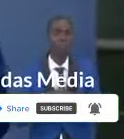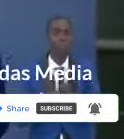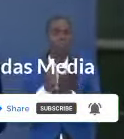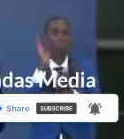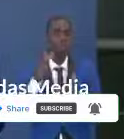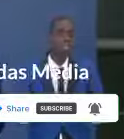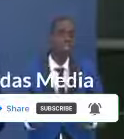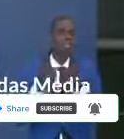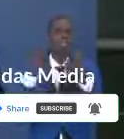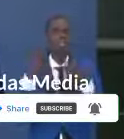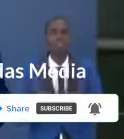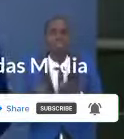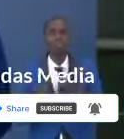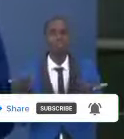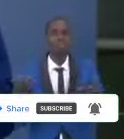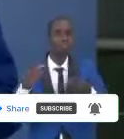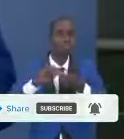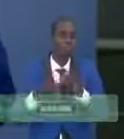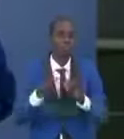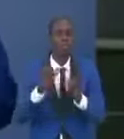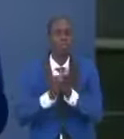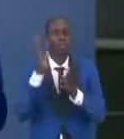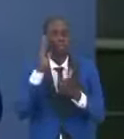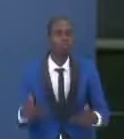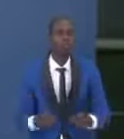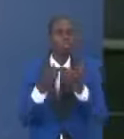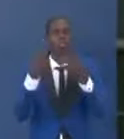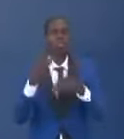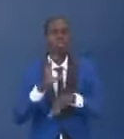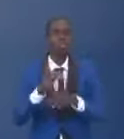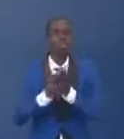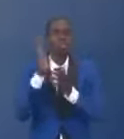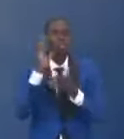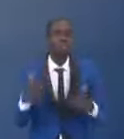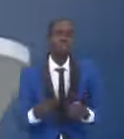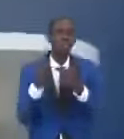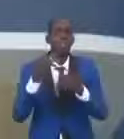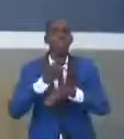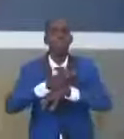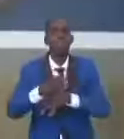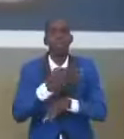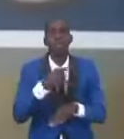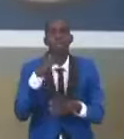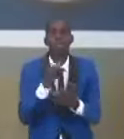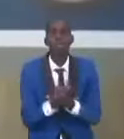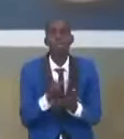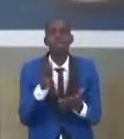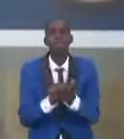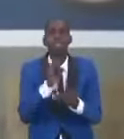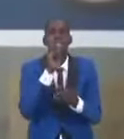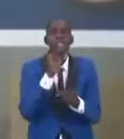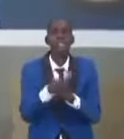the population, challenge the church, challenge the ministry, and say enough is